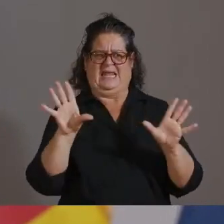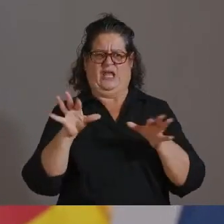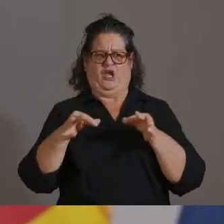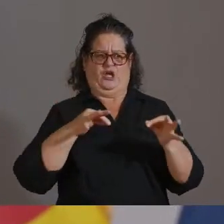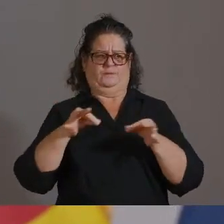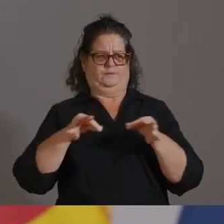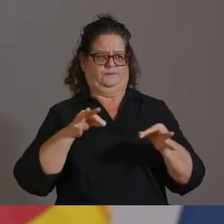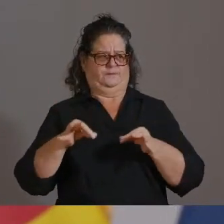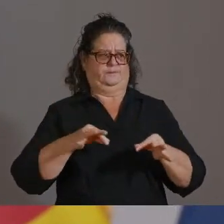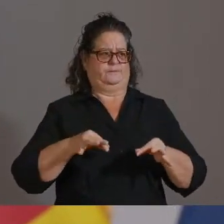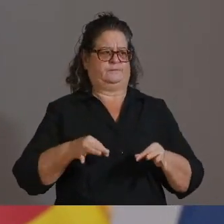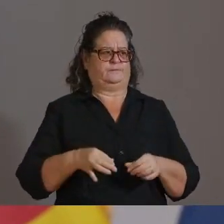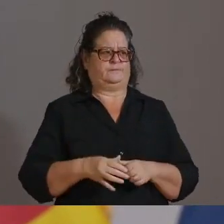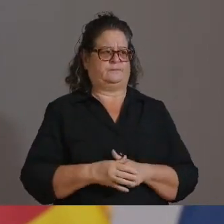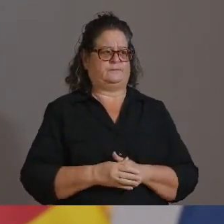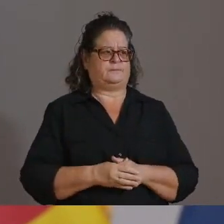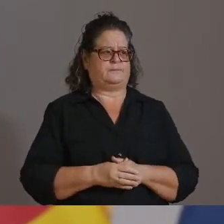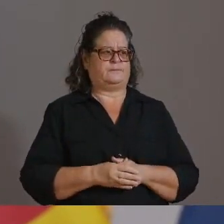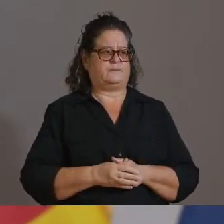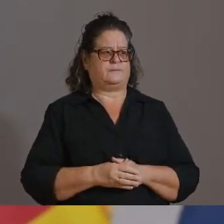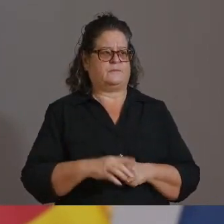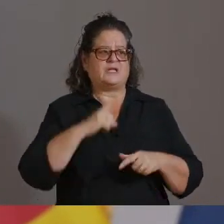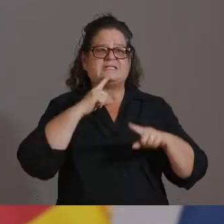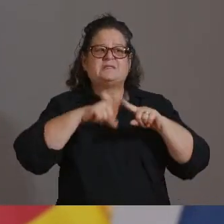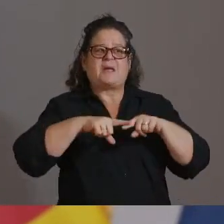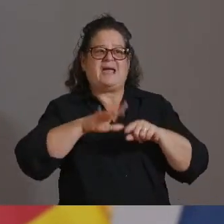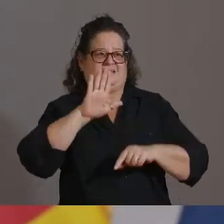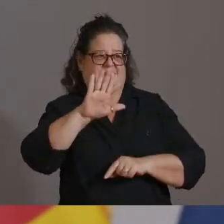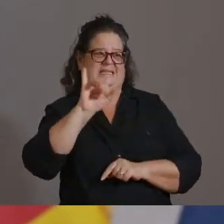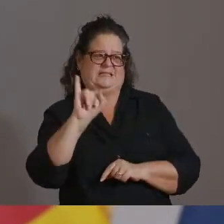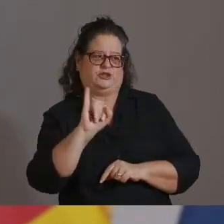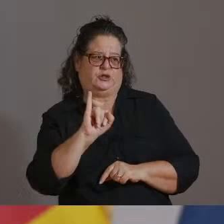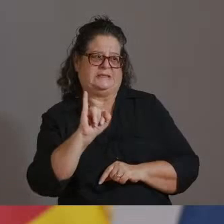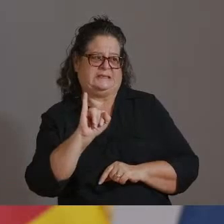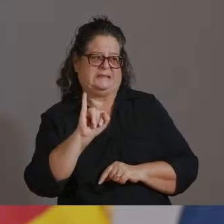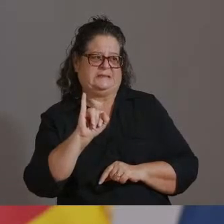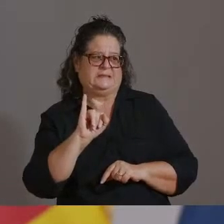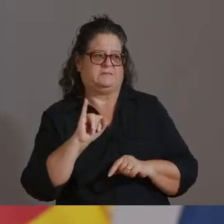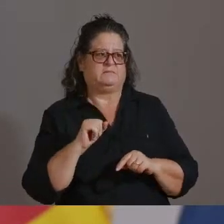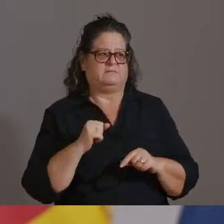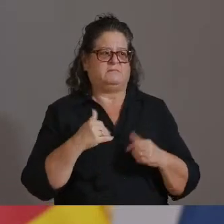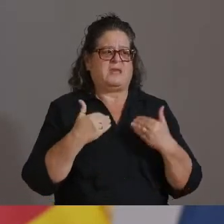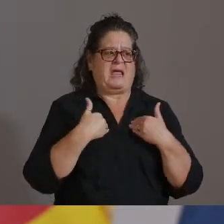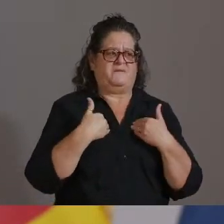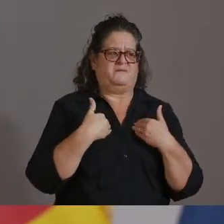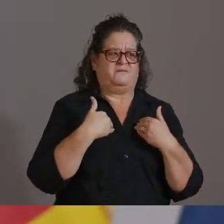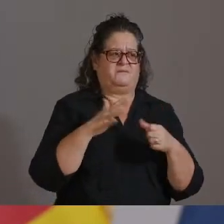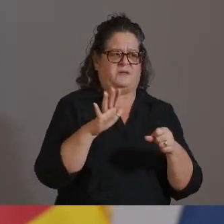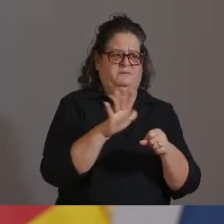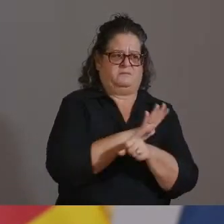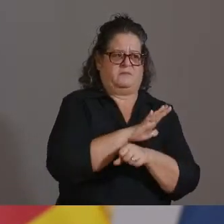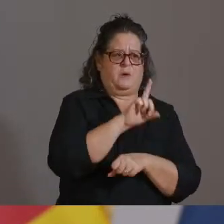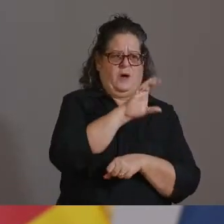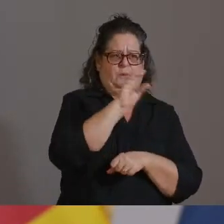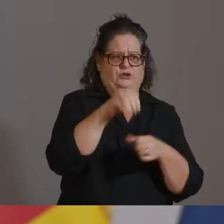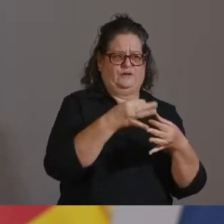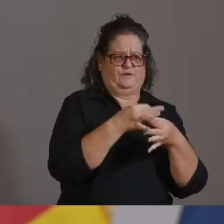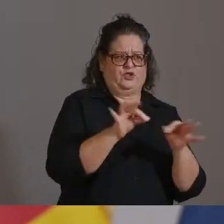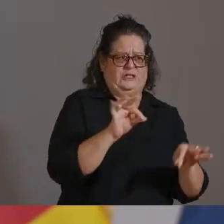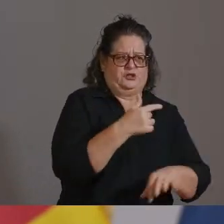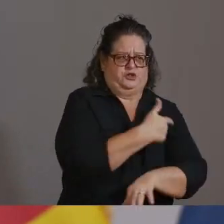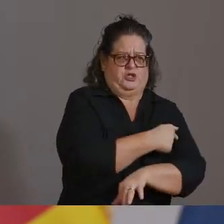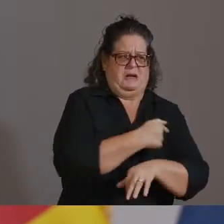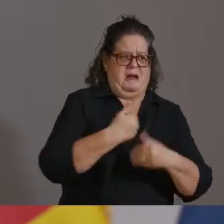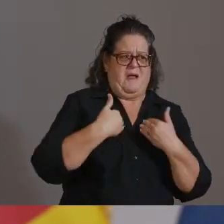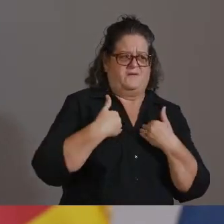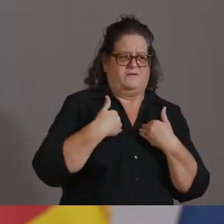what your insurance plan and where you go, but you can find fully free shots available, and we will have that on our vaccine finder. I thought this